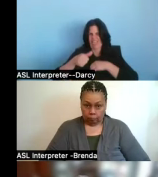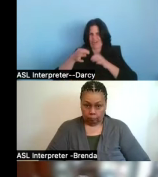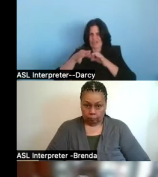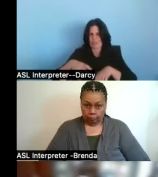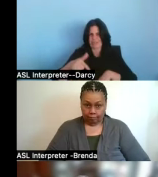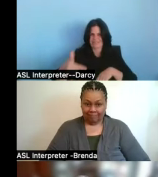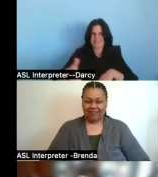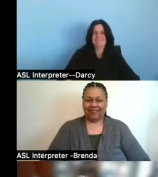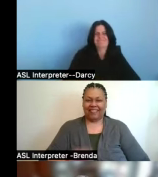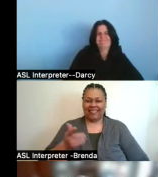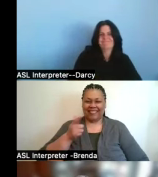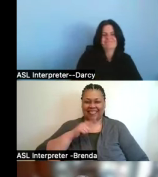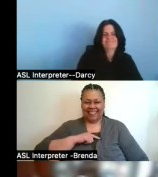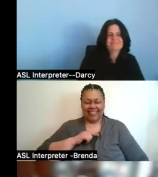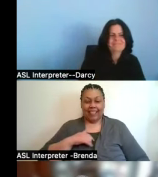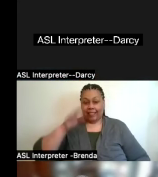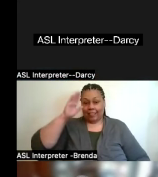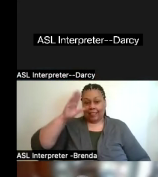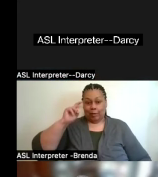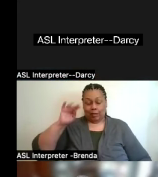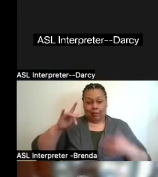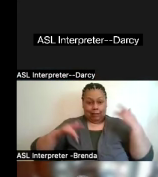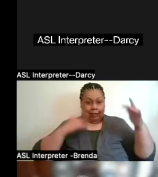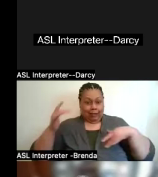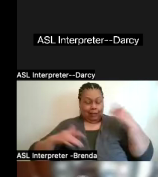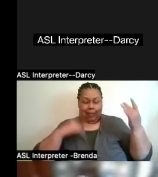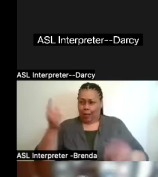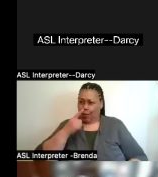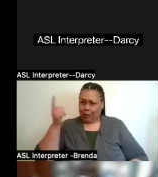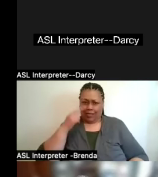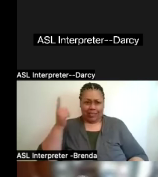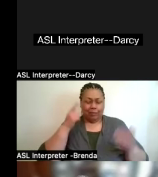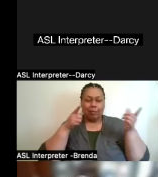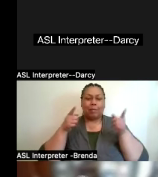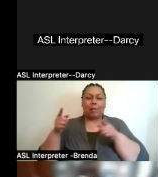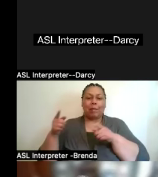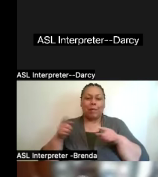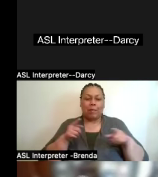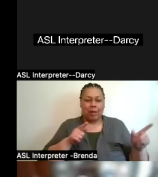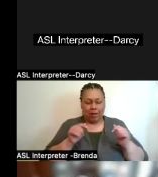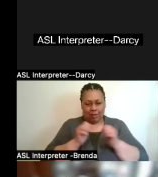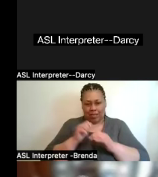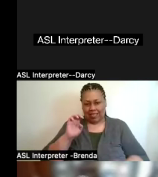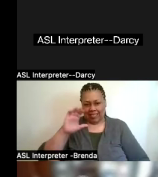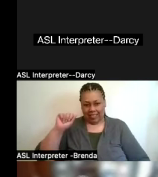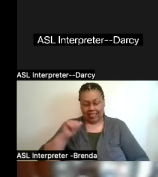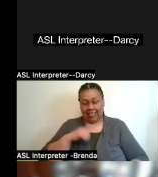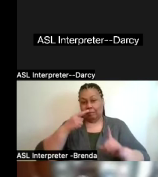Hello, Mark. Well, that was exciting. I mean, there's always something coming up with the ECA, especially with the Quake Heroes